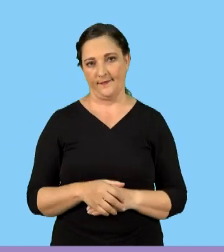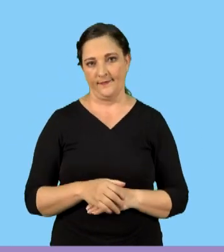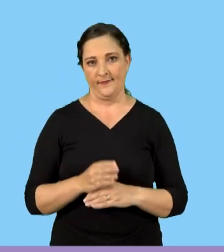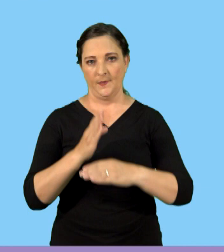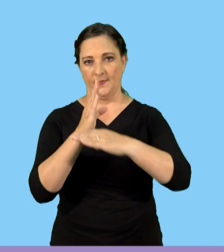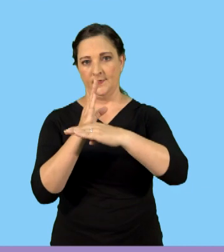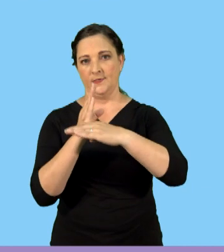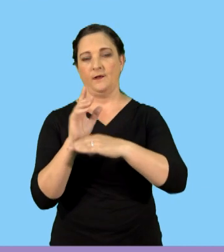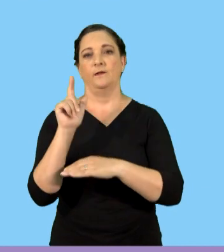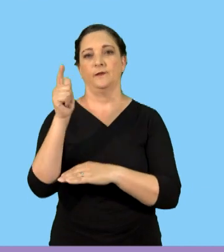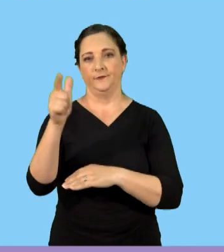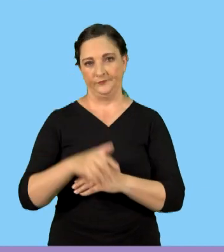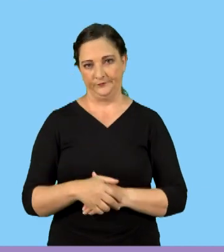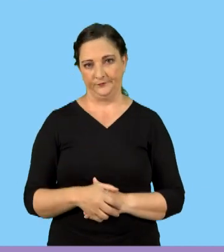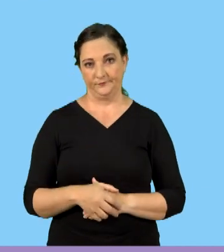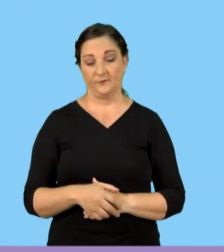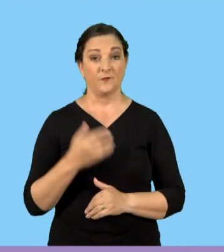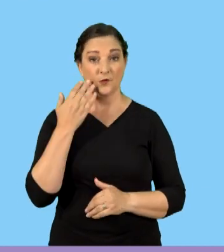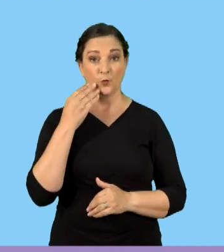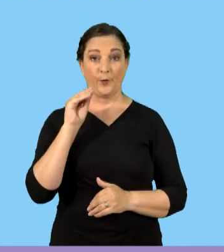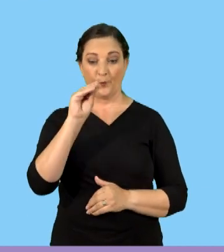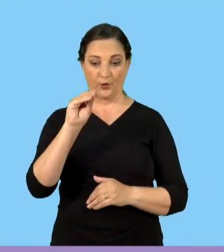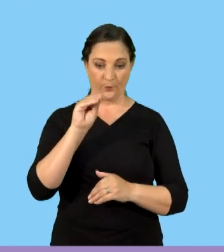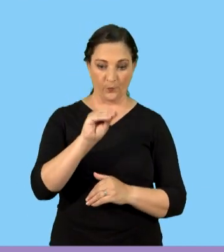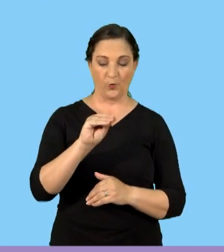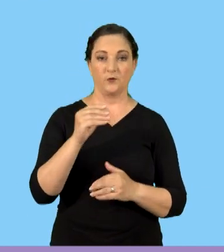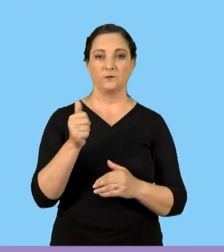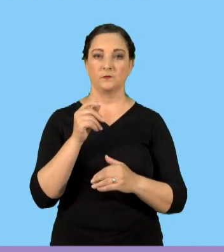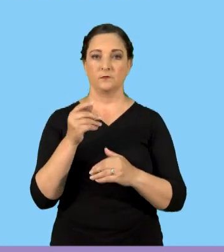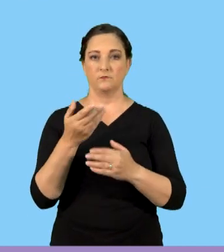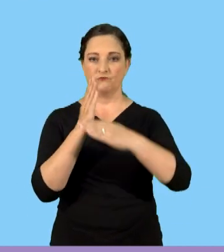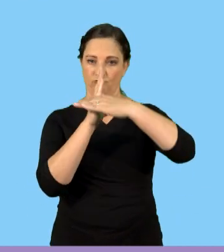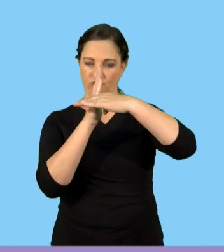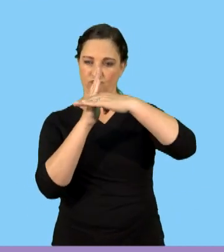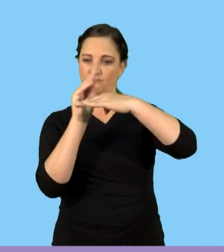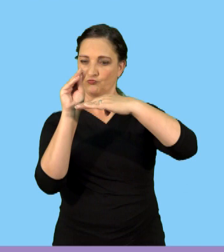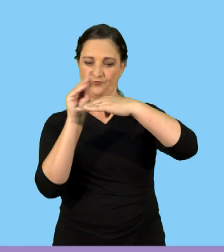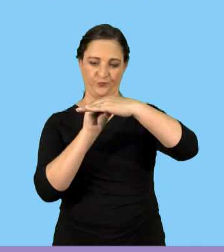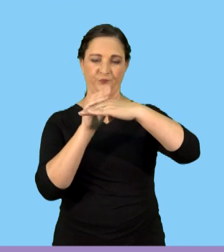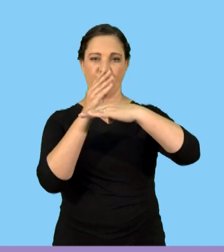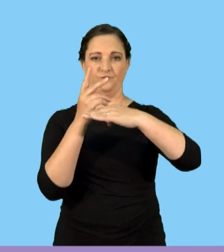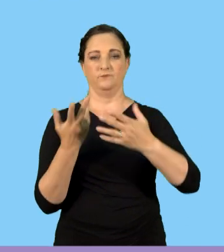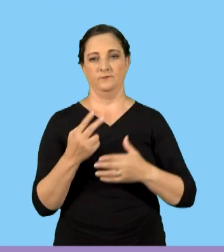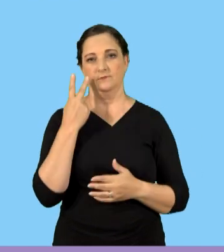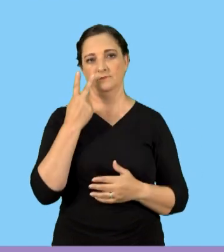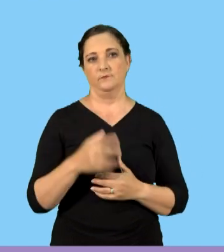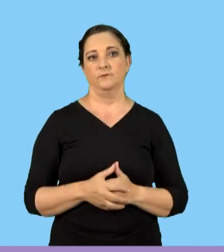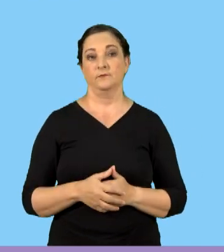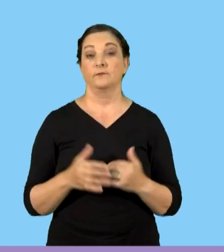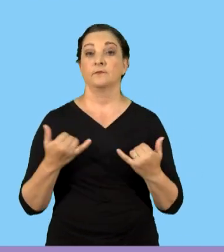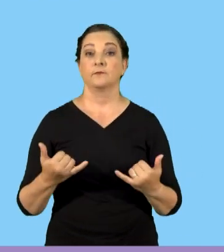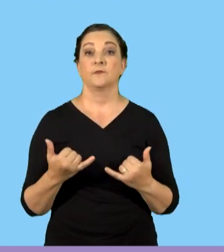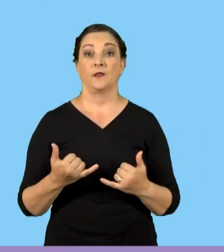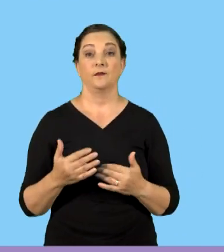vertical axis, which is the y coordinate after. That is when we are working with our Cartesian